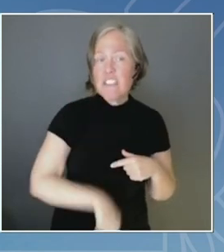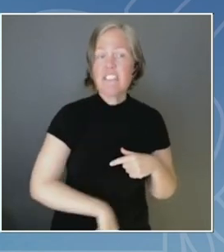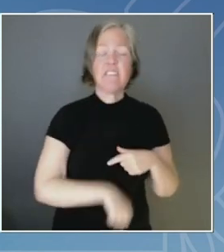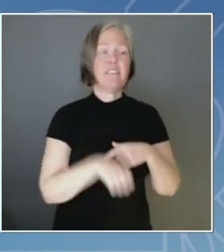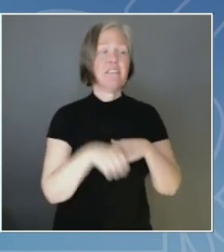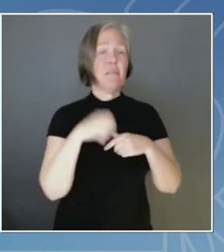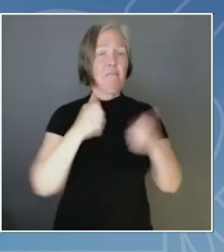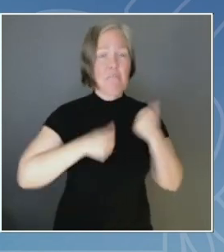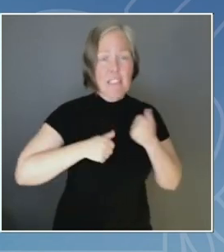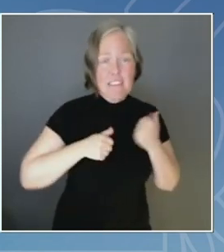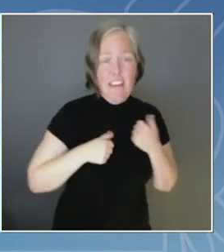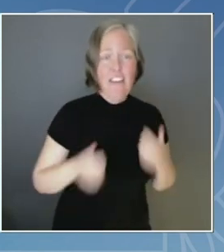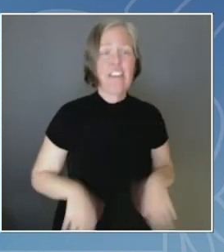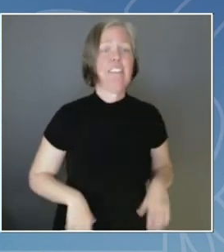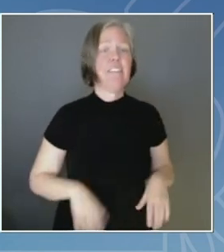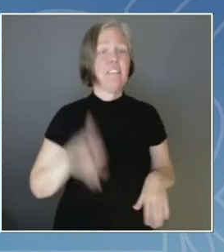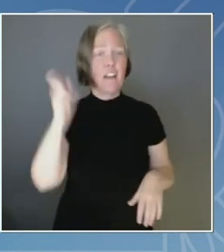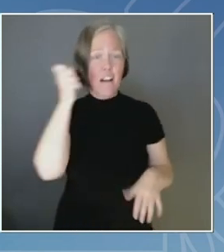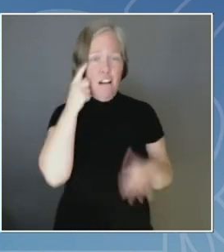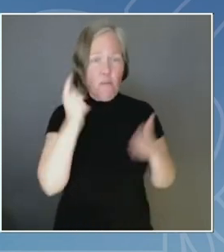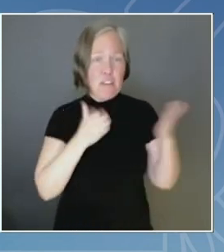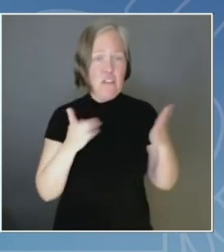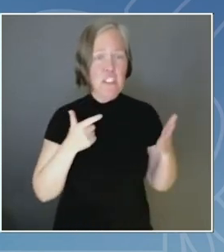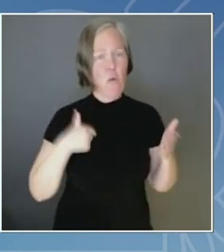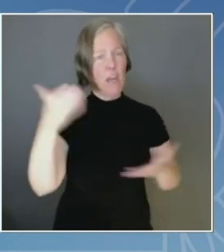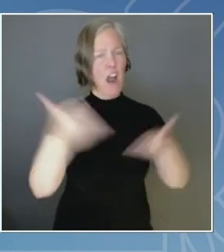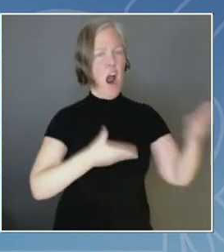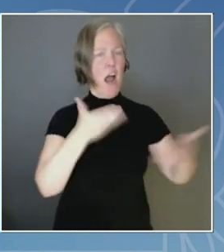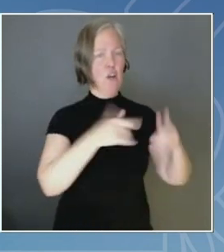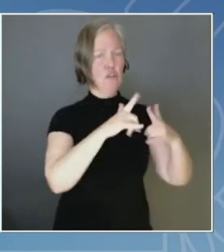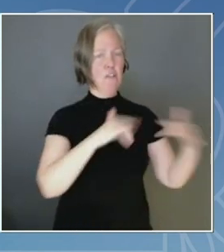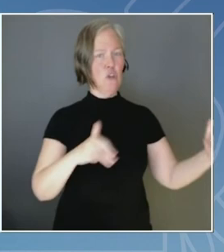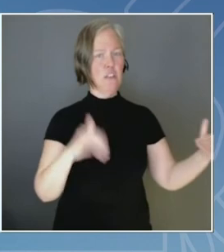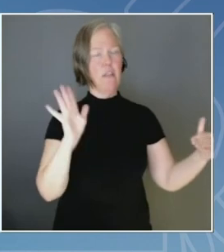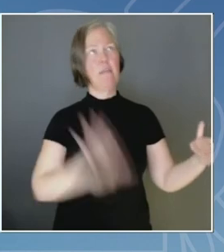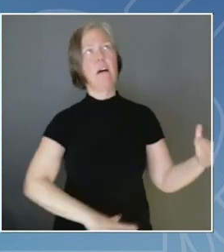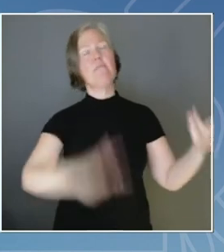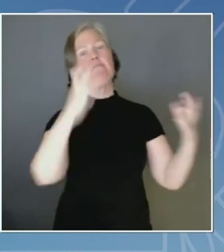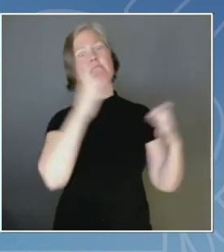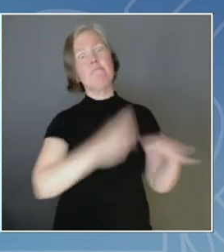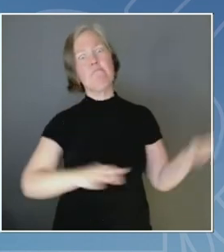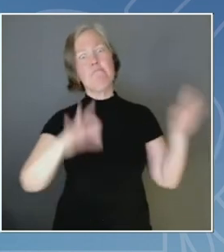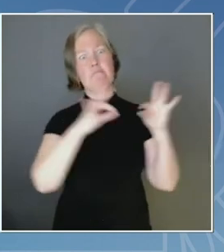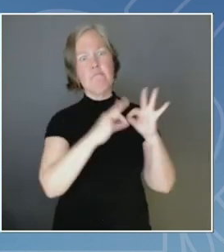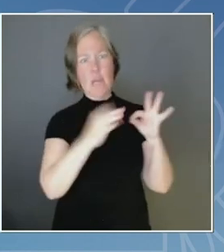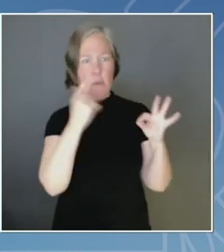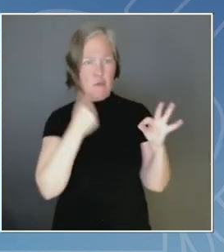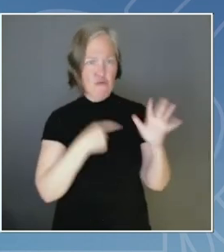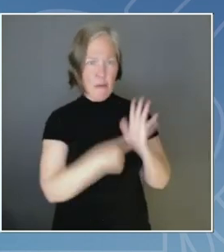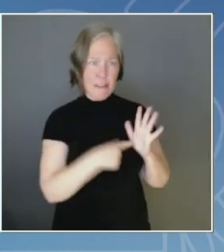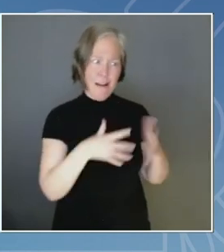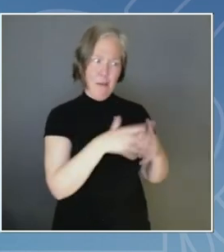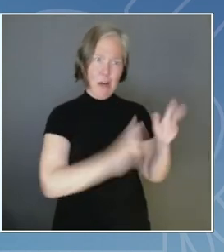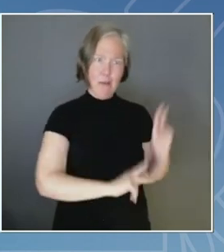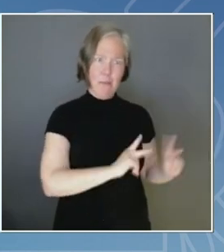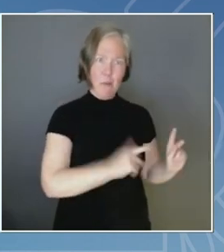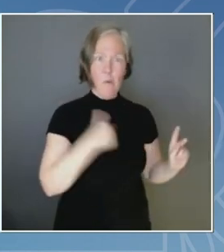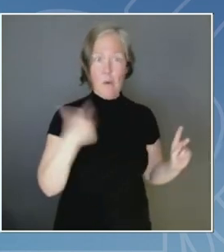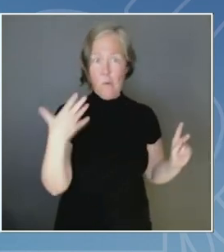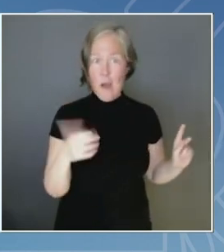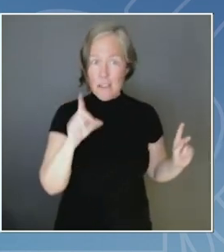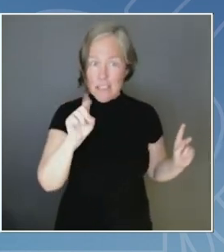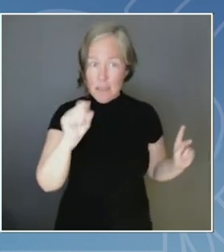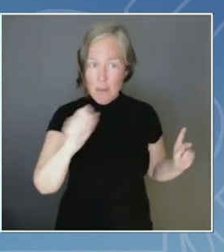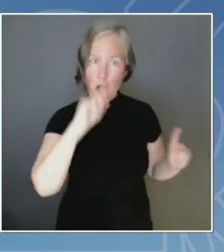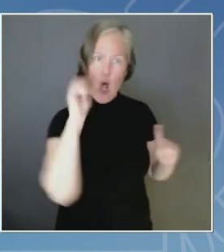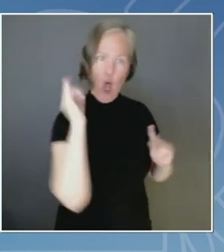is so crucial, because we are who we represent, and we want to build a State Department and a U.S.